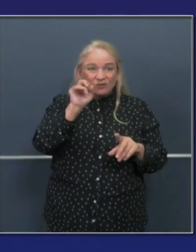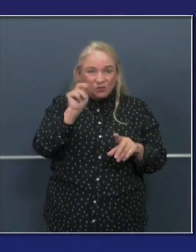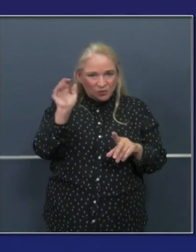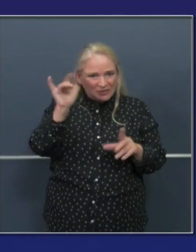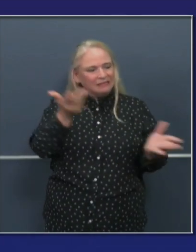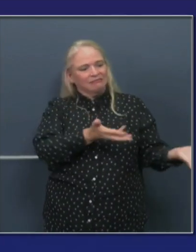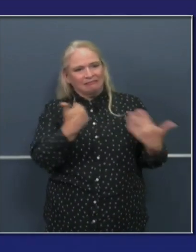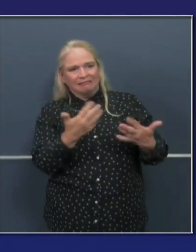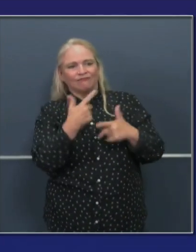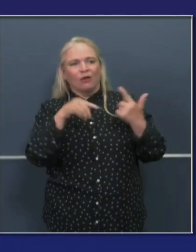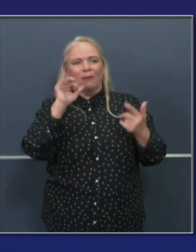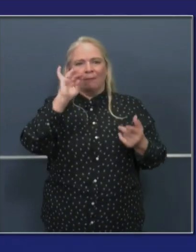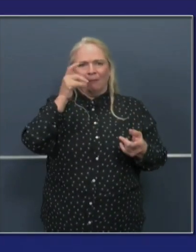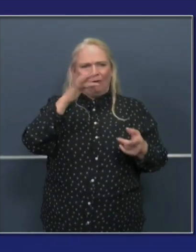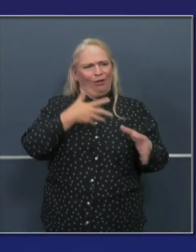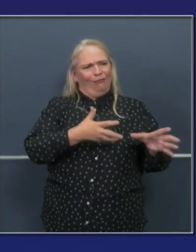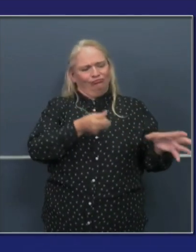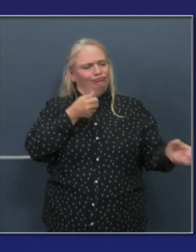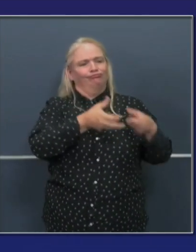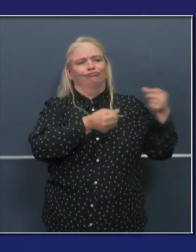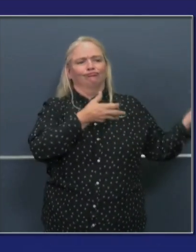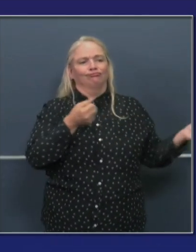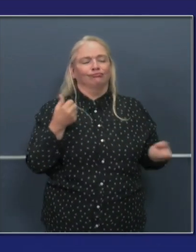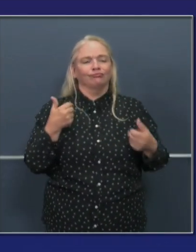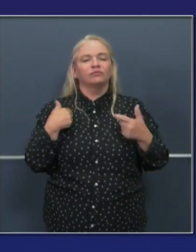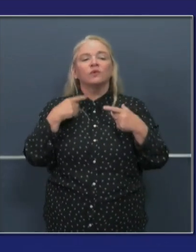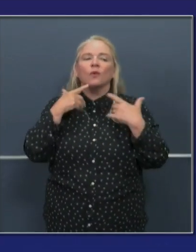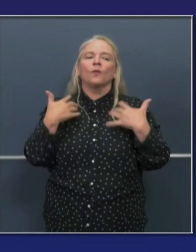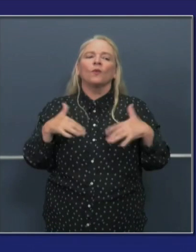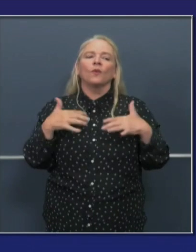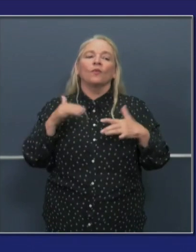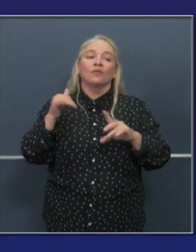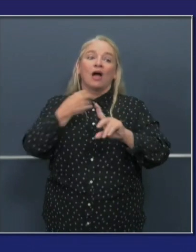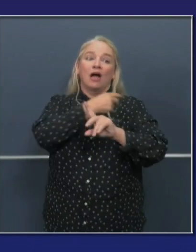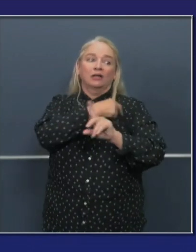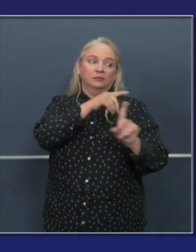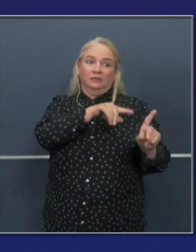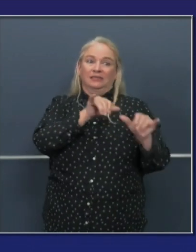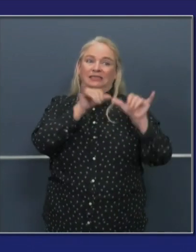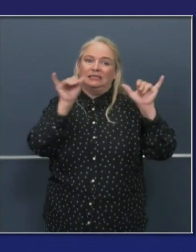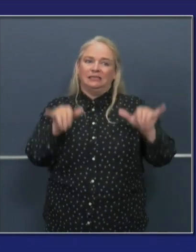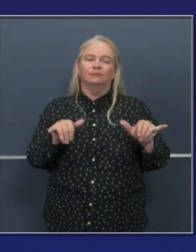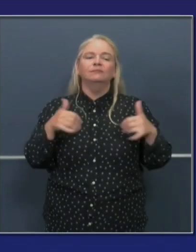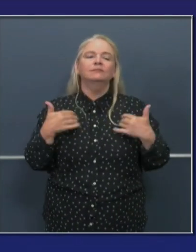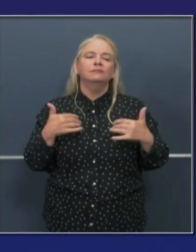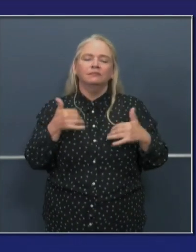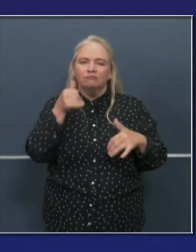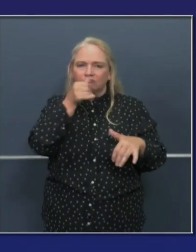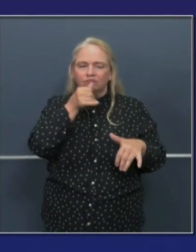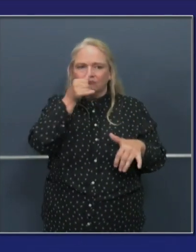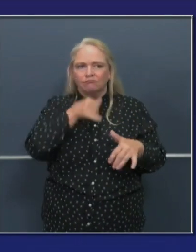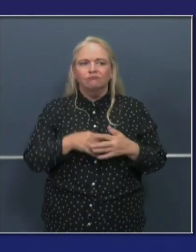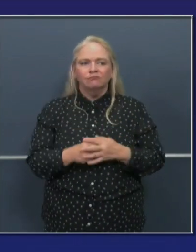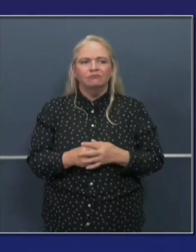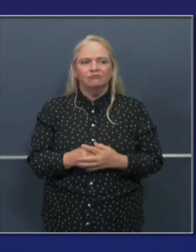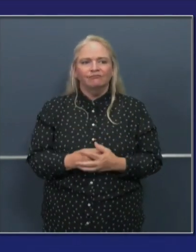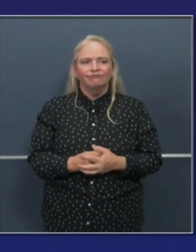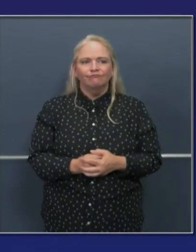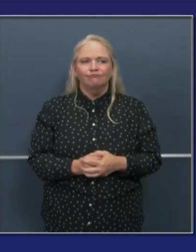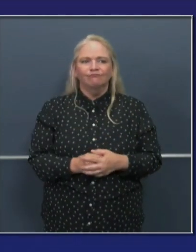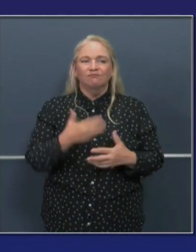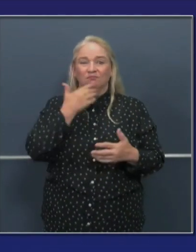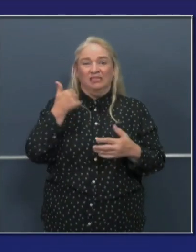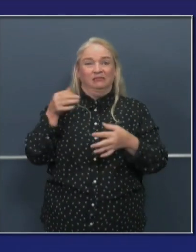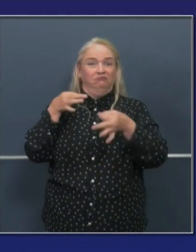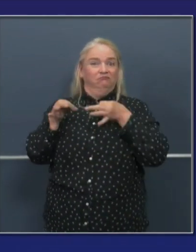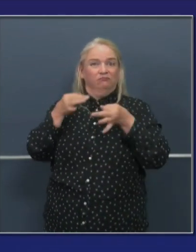other parts of the state. So it's a remarkably dynamic system, and no person better able to explain that system than the